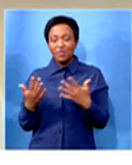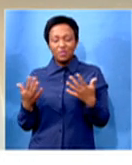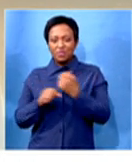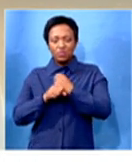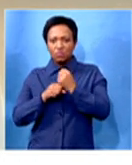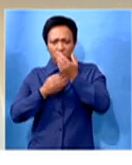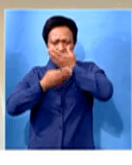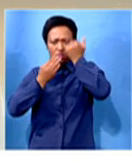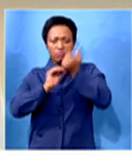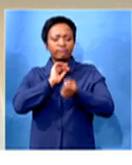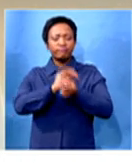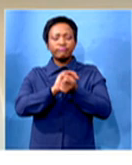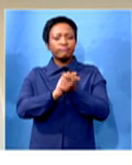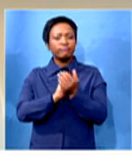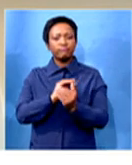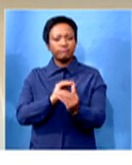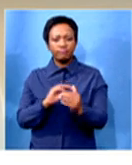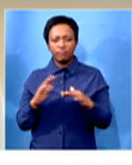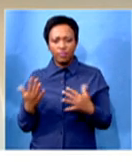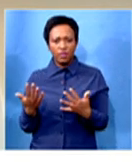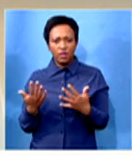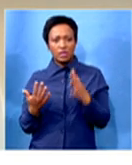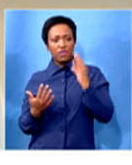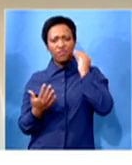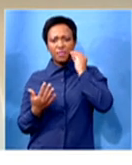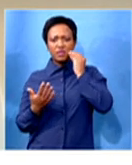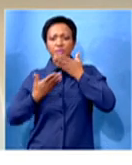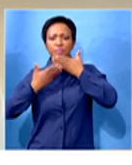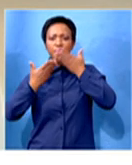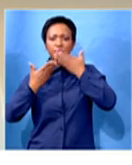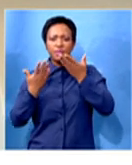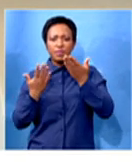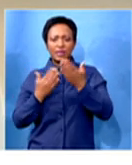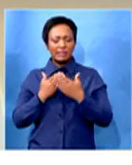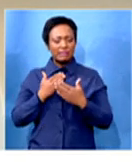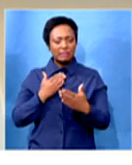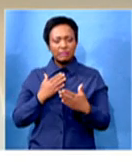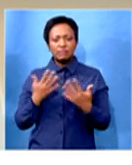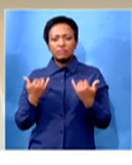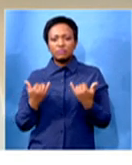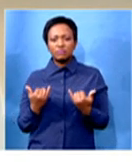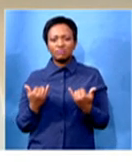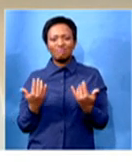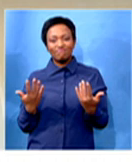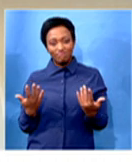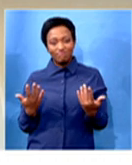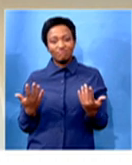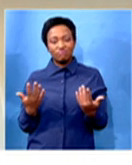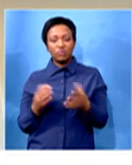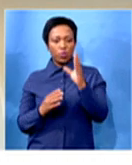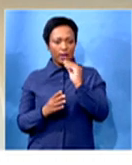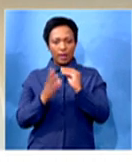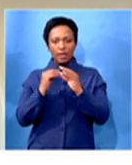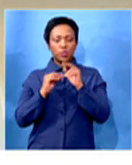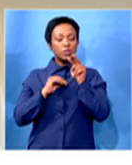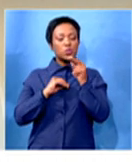unpredictable no information space, one has to a certain extent, look and see what's